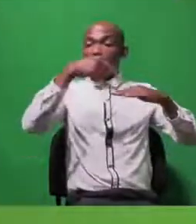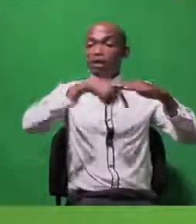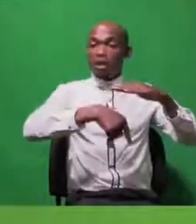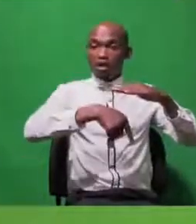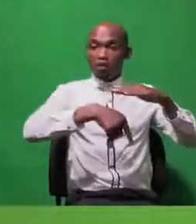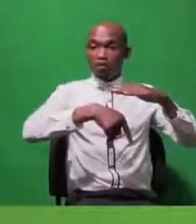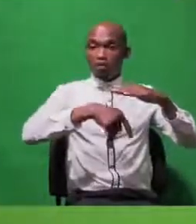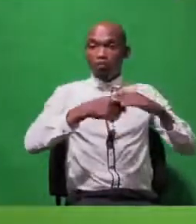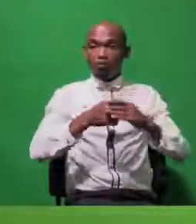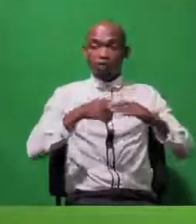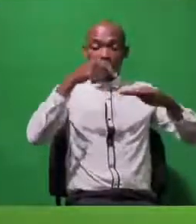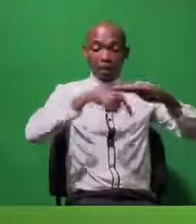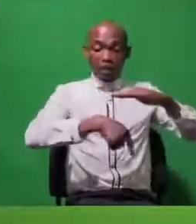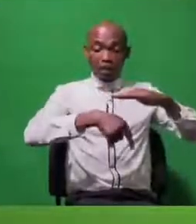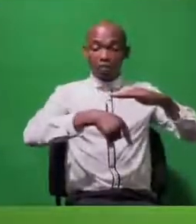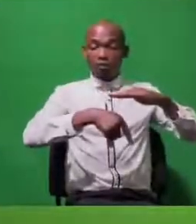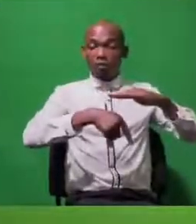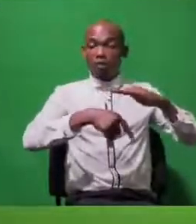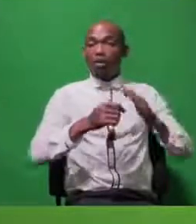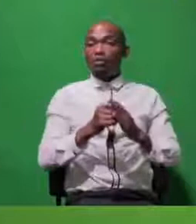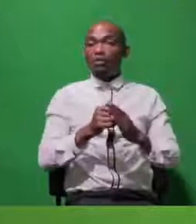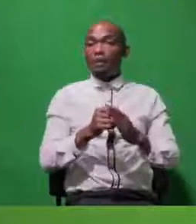the down of the mirror.